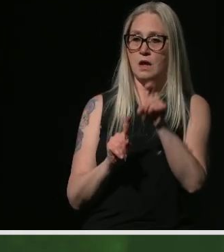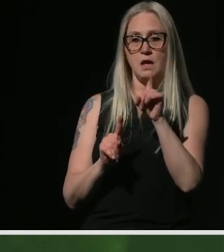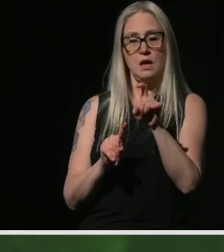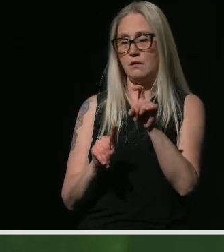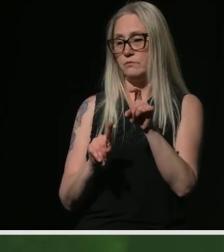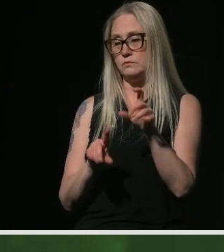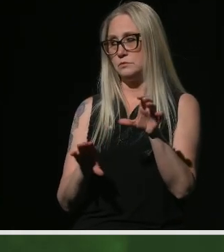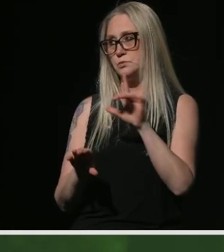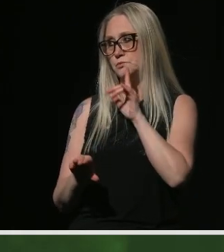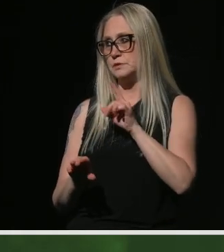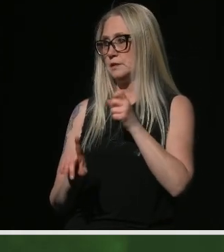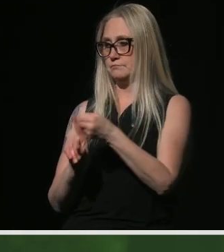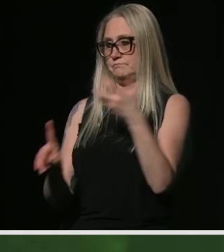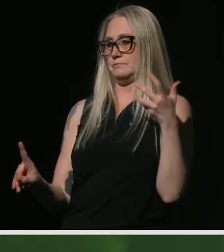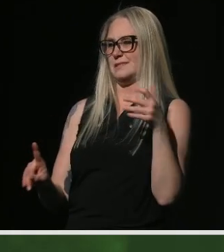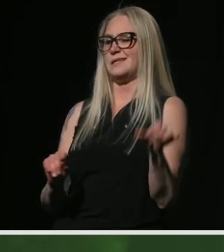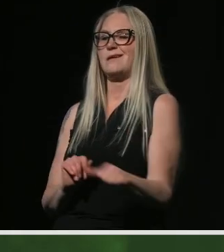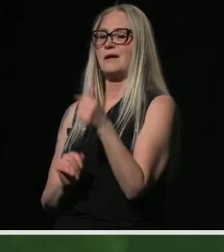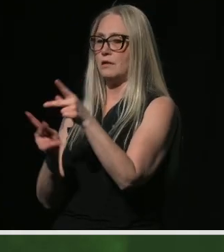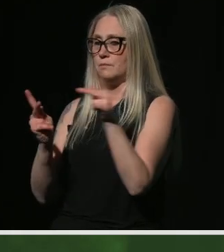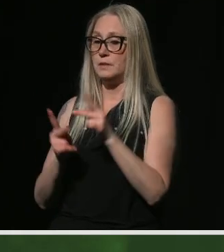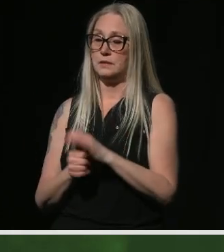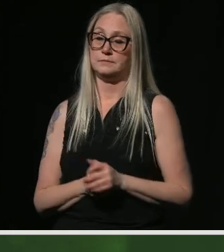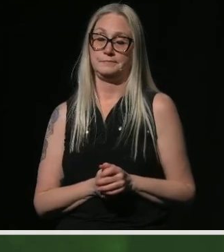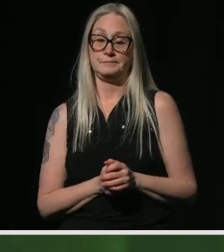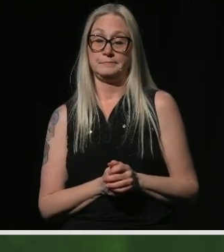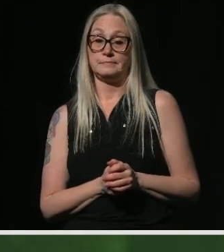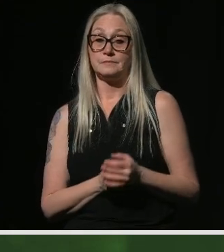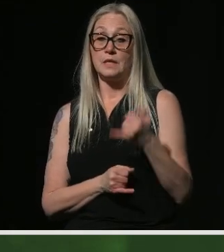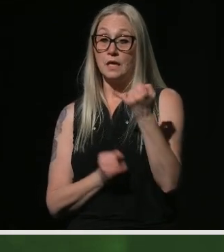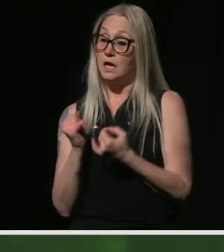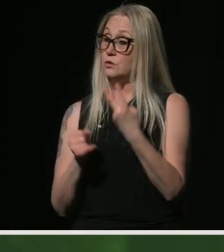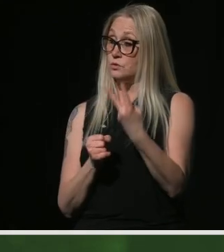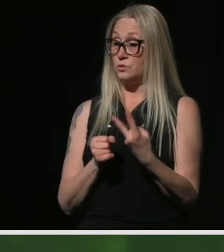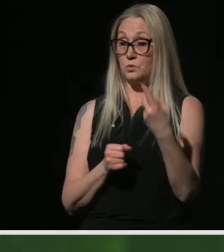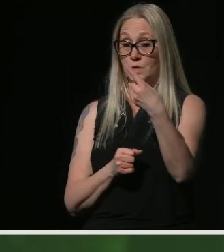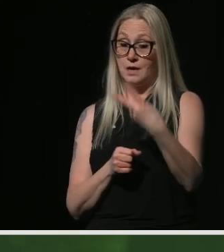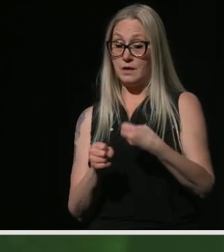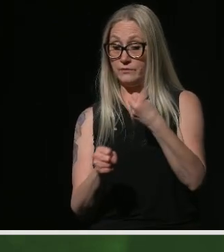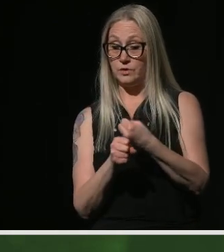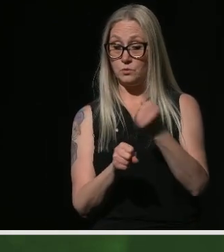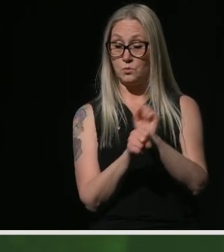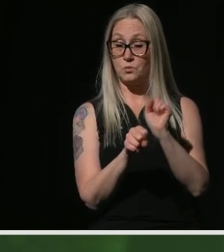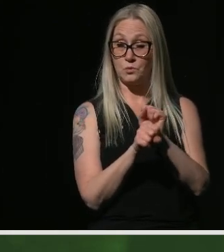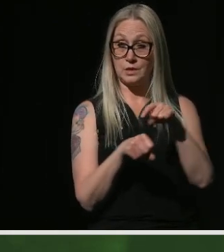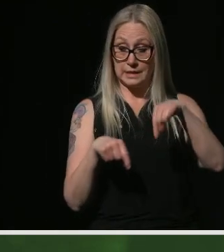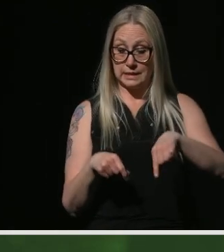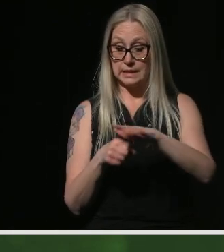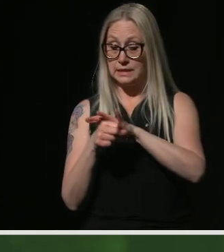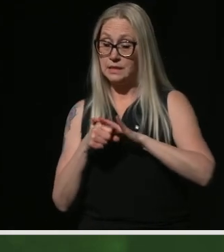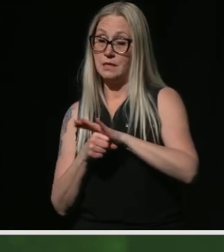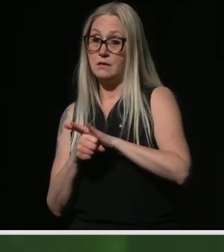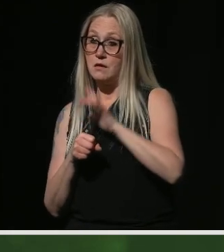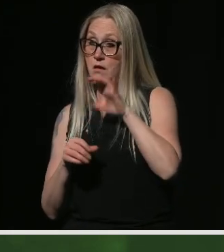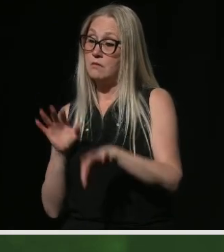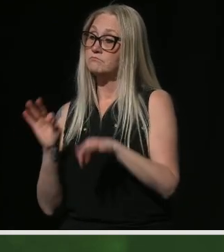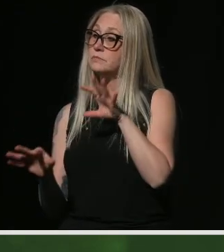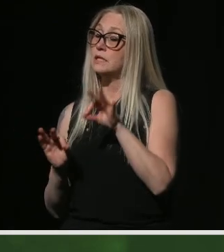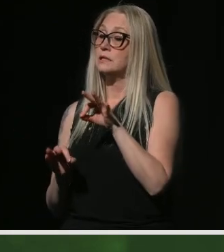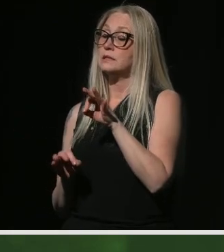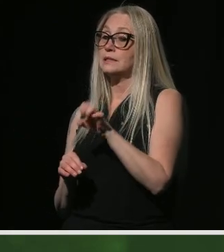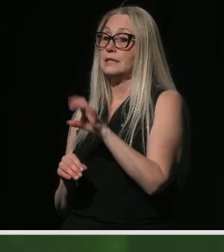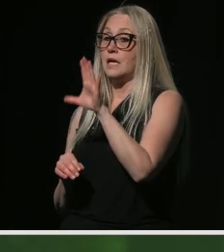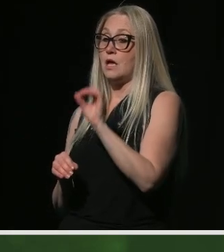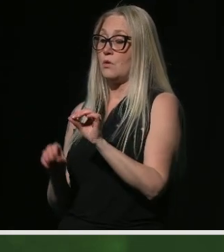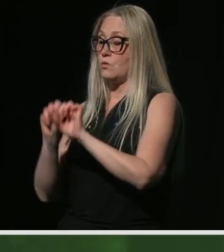else. Over the last 2.5 years, we have been working in this region and have discovered the ecosystem and all the support we need to build